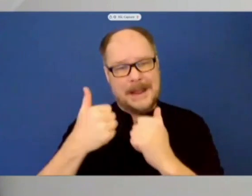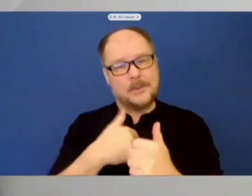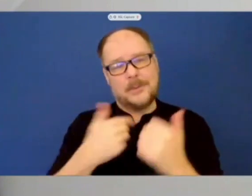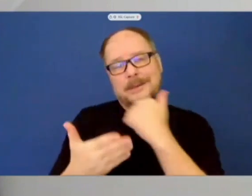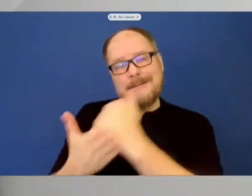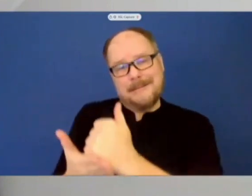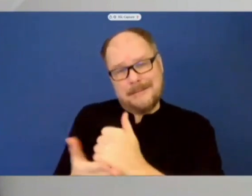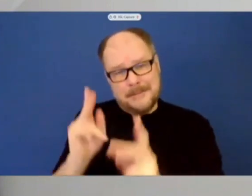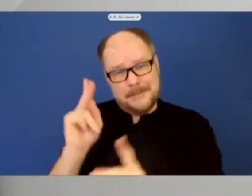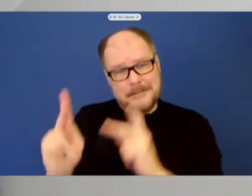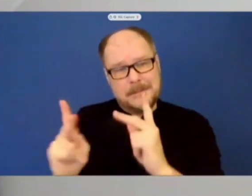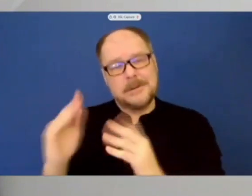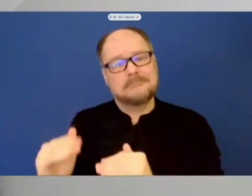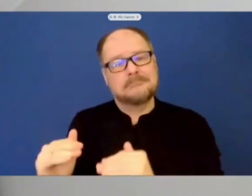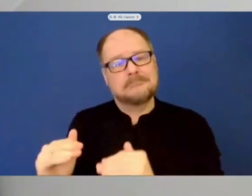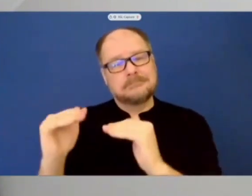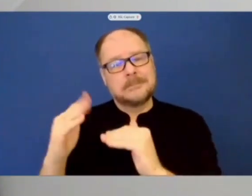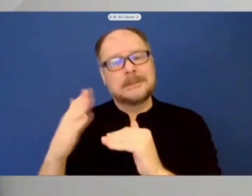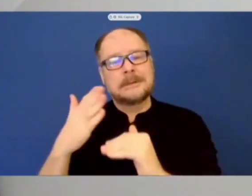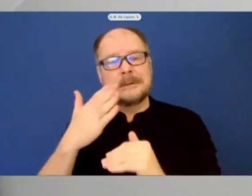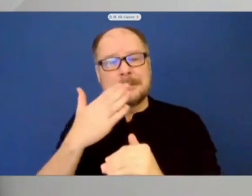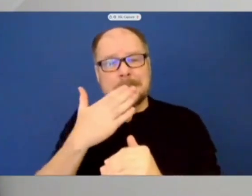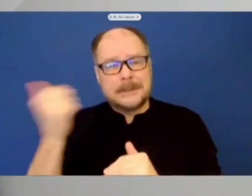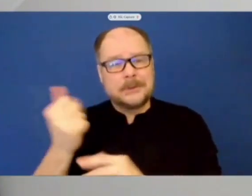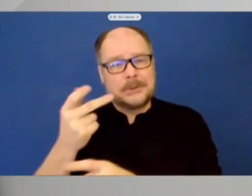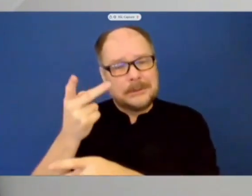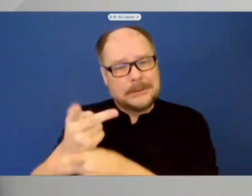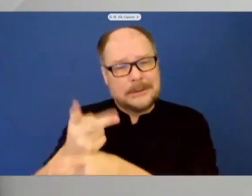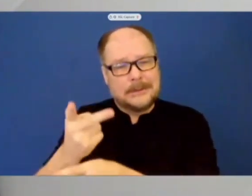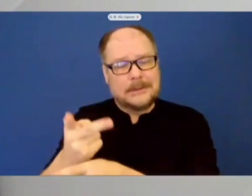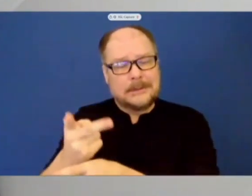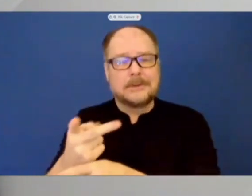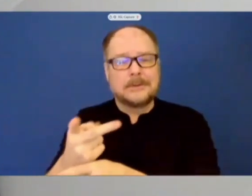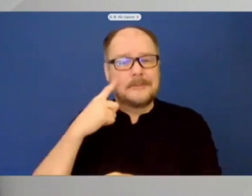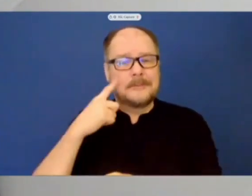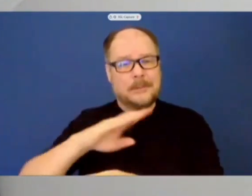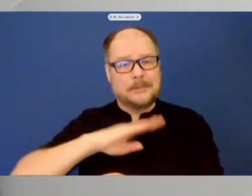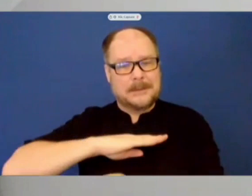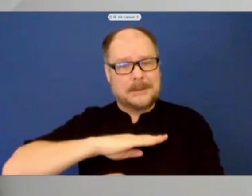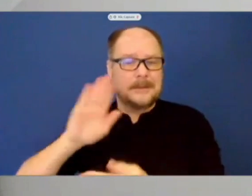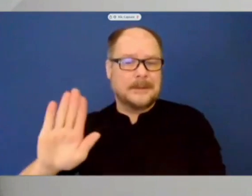care that will truly better meet their needs?